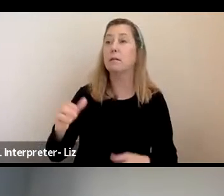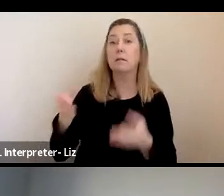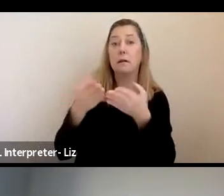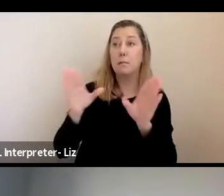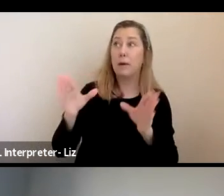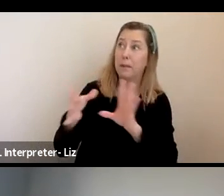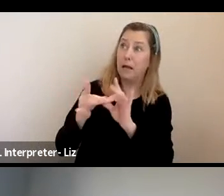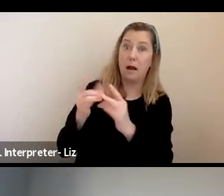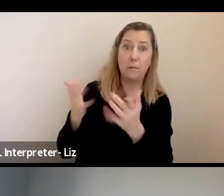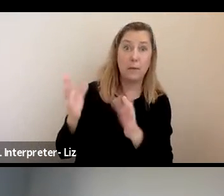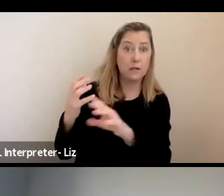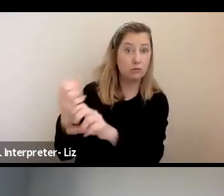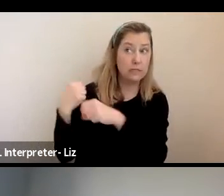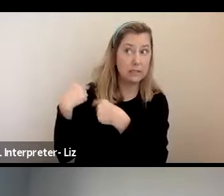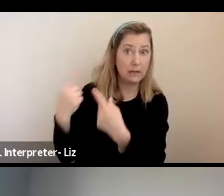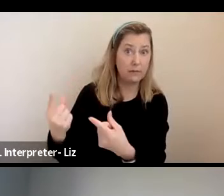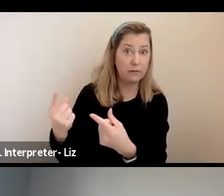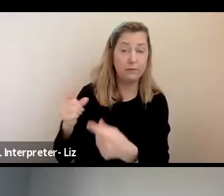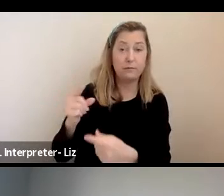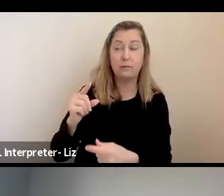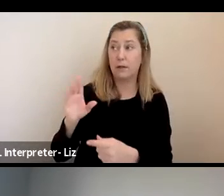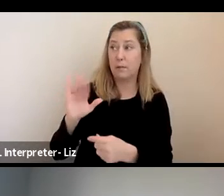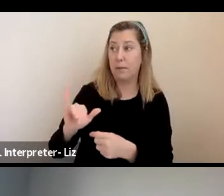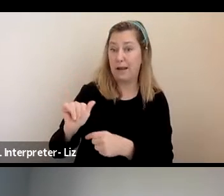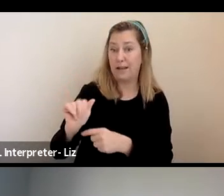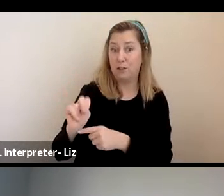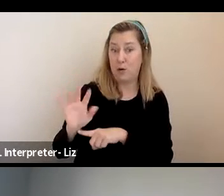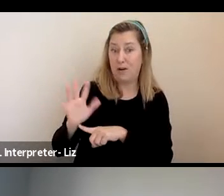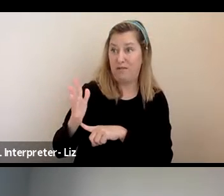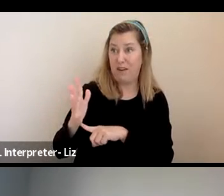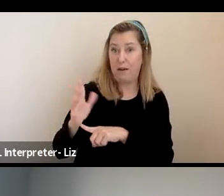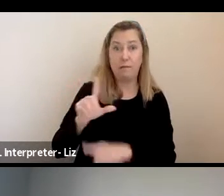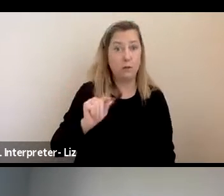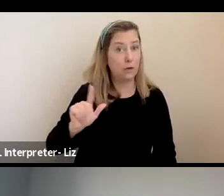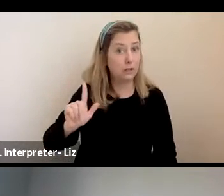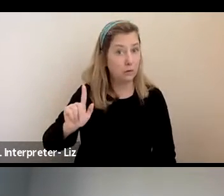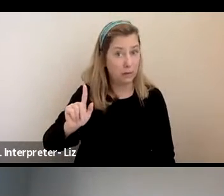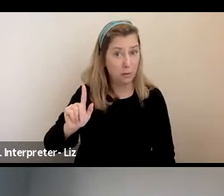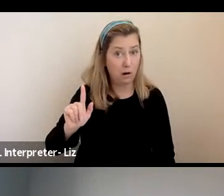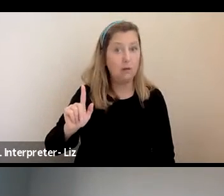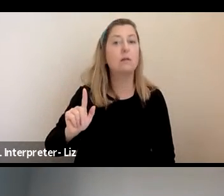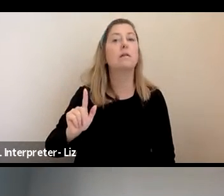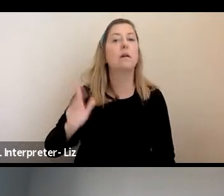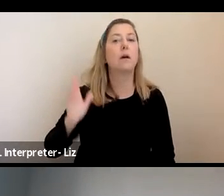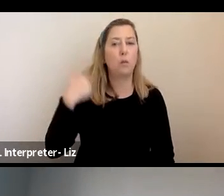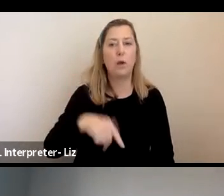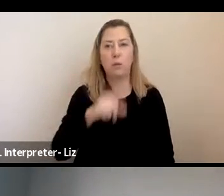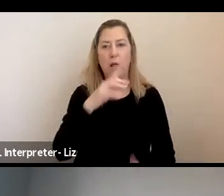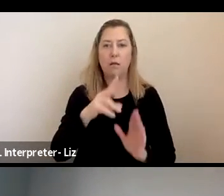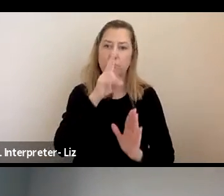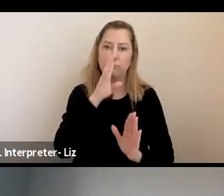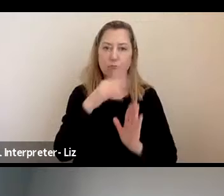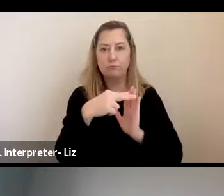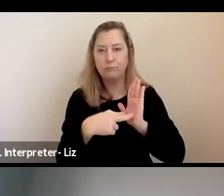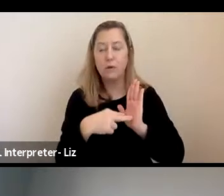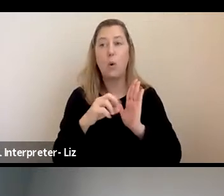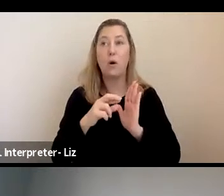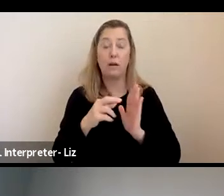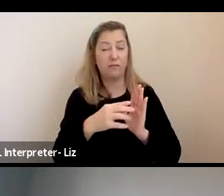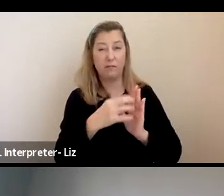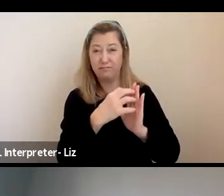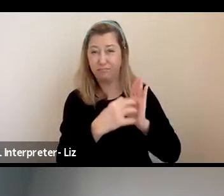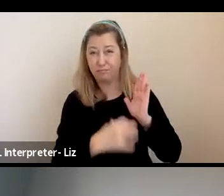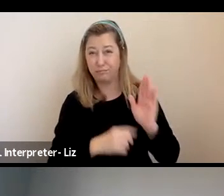were received by January 5th, 2021 will be read, or if lengthy,